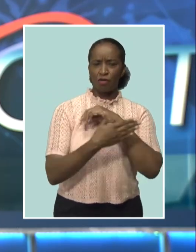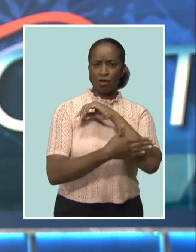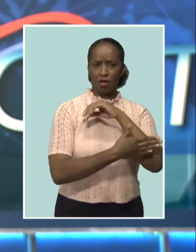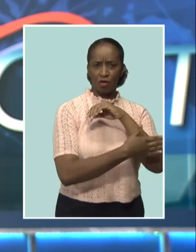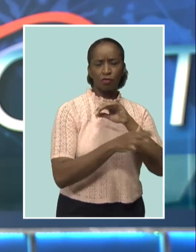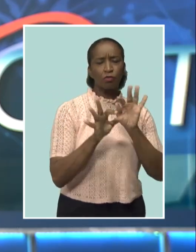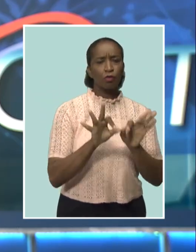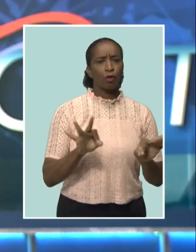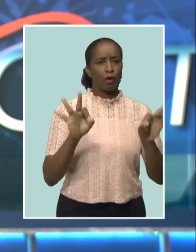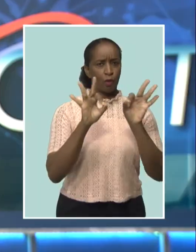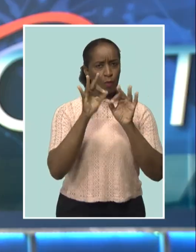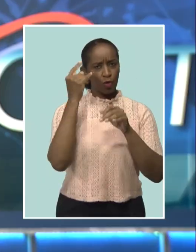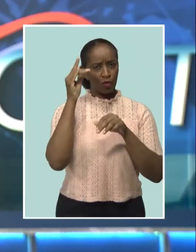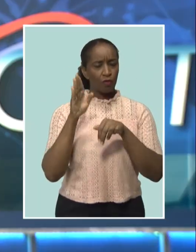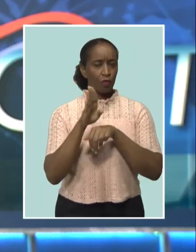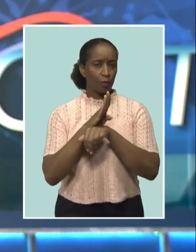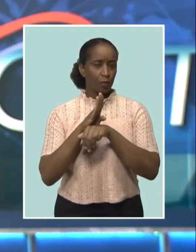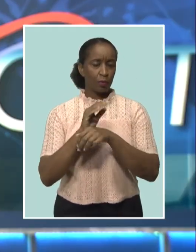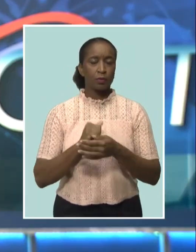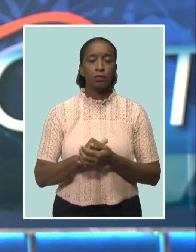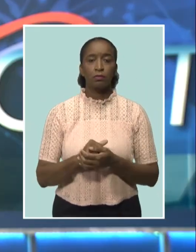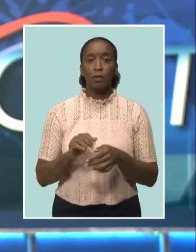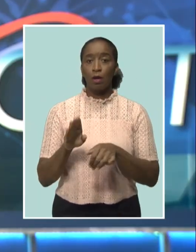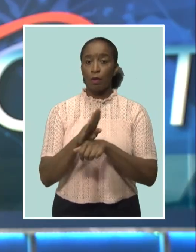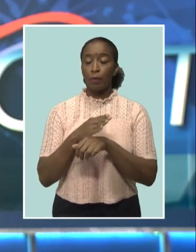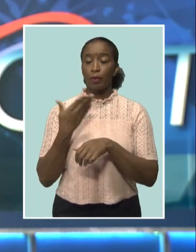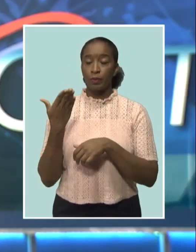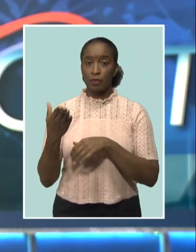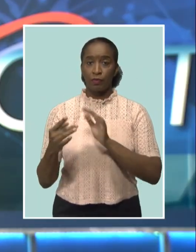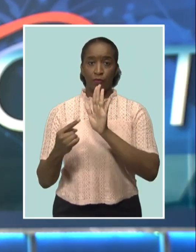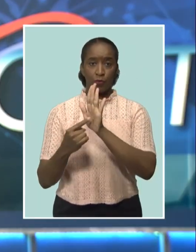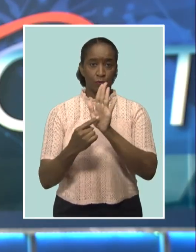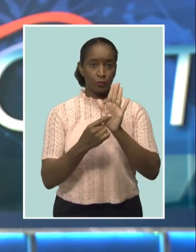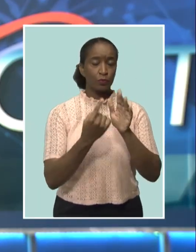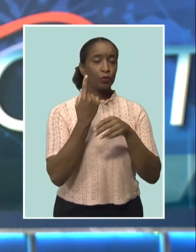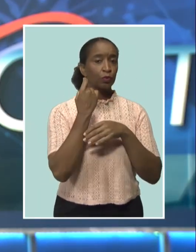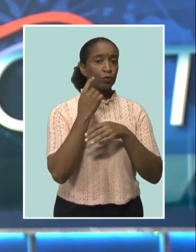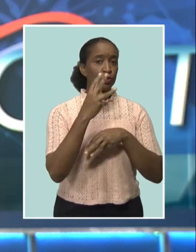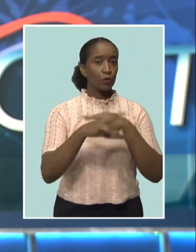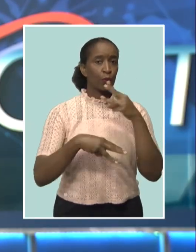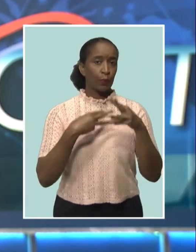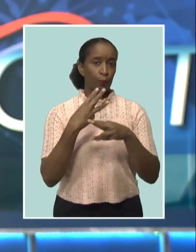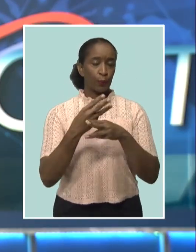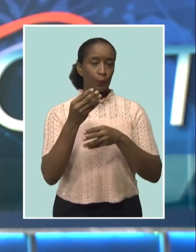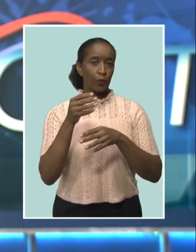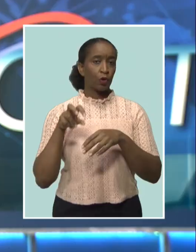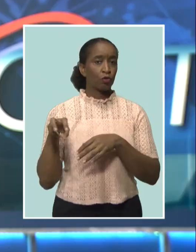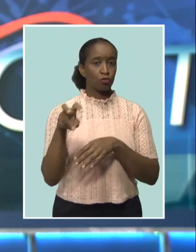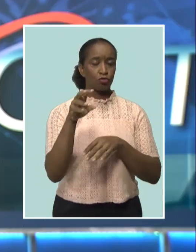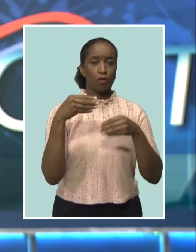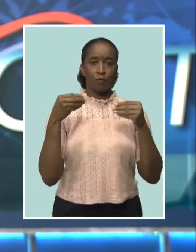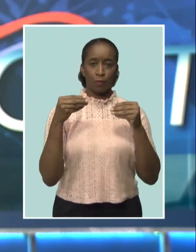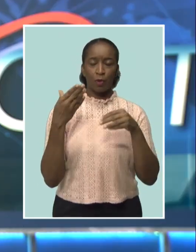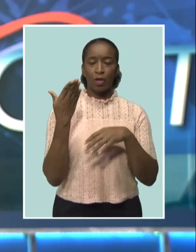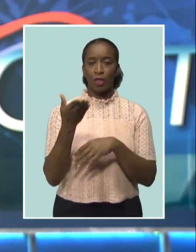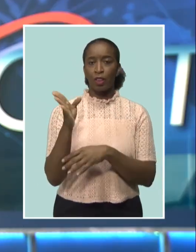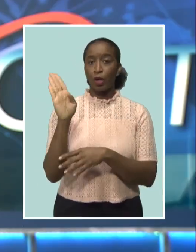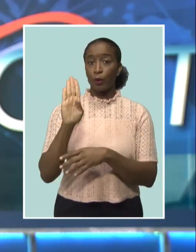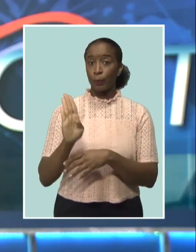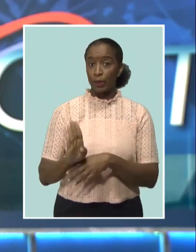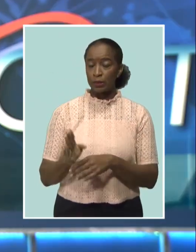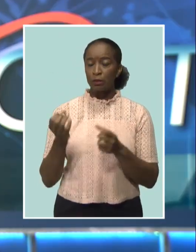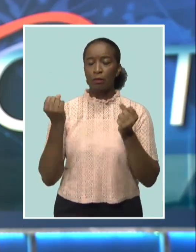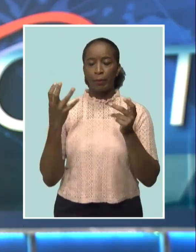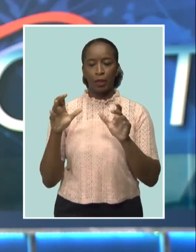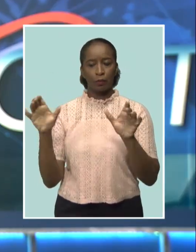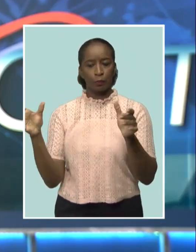strategy. Destination Barbados was on show at the recent World Travel Market Latin America in Brazil, where several key meetings were